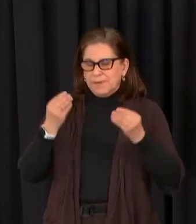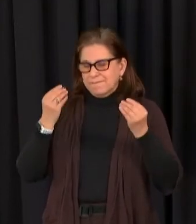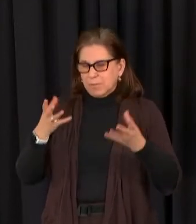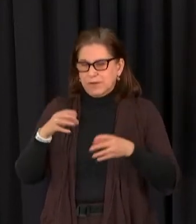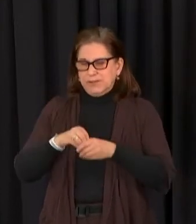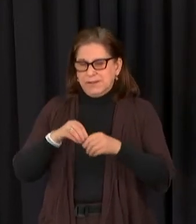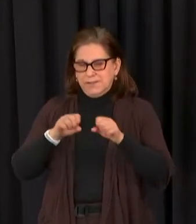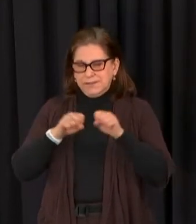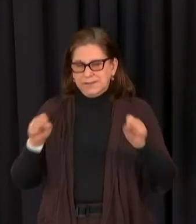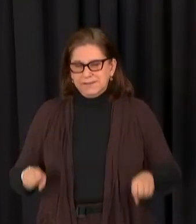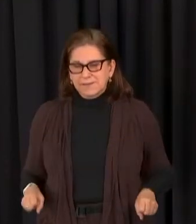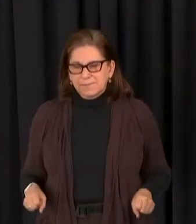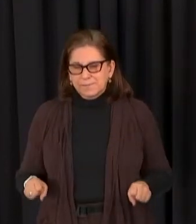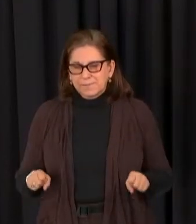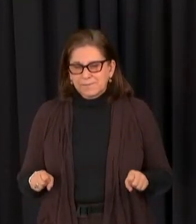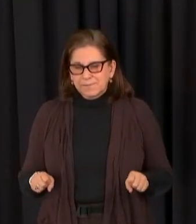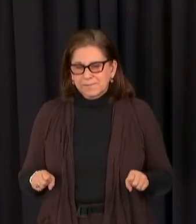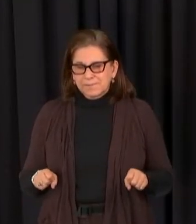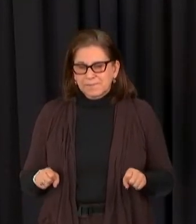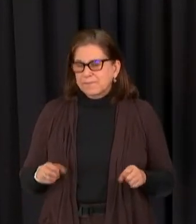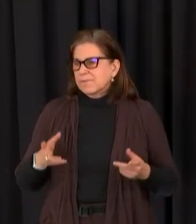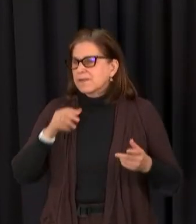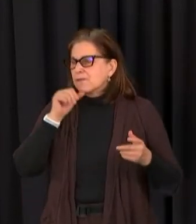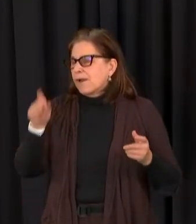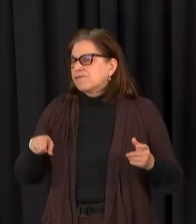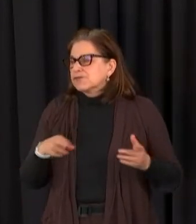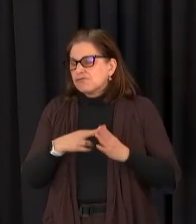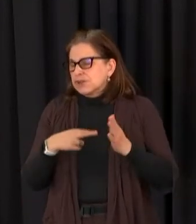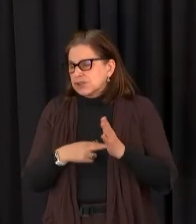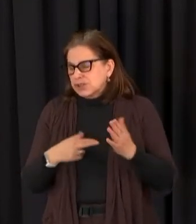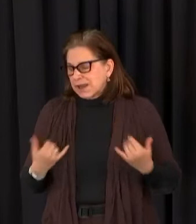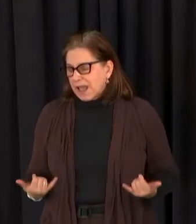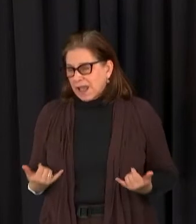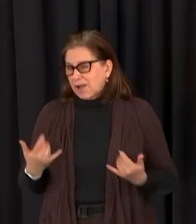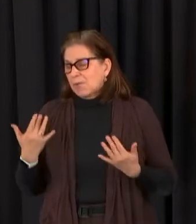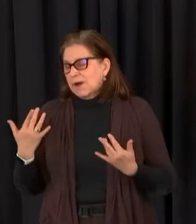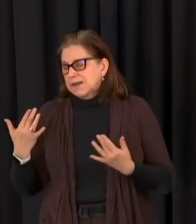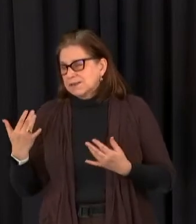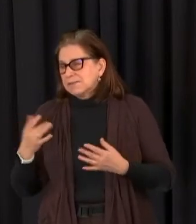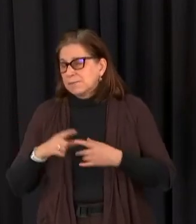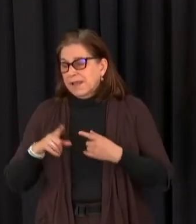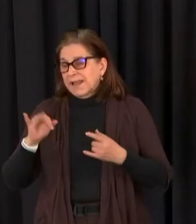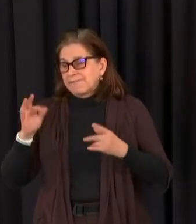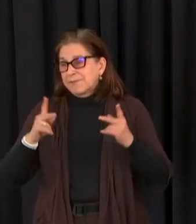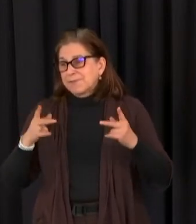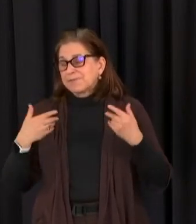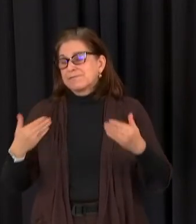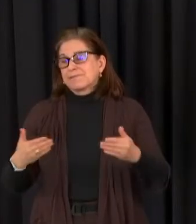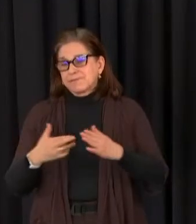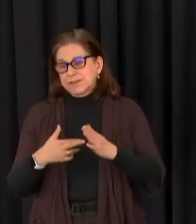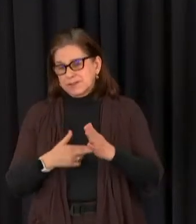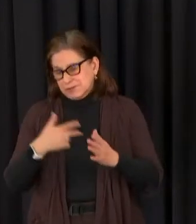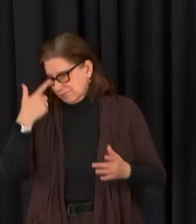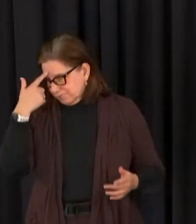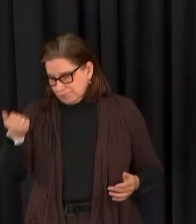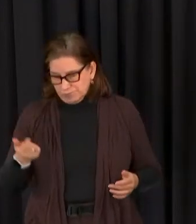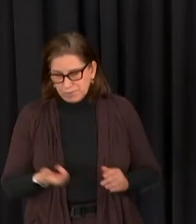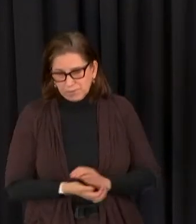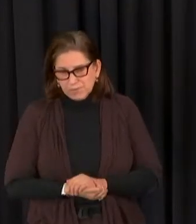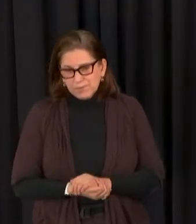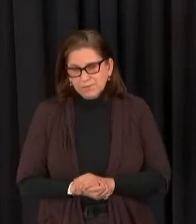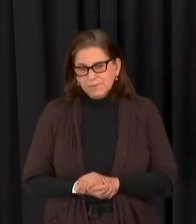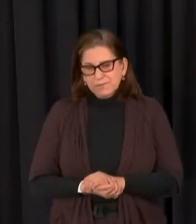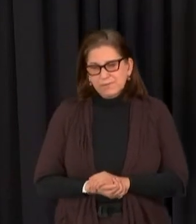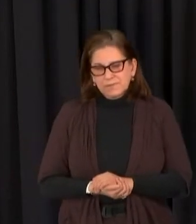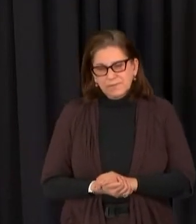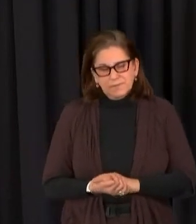discouraging them not to? I am. Or you're encouraging them not to? I'm encouraging to wait until their eligibility phase is announced. And is there a reason